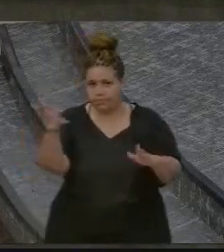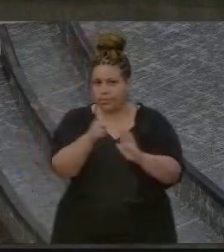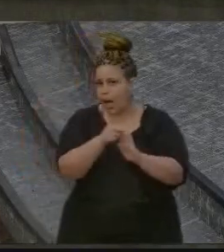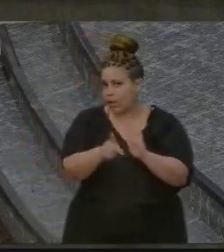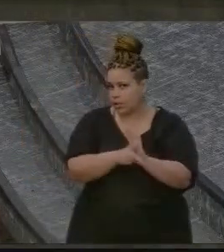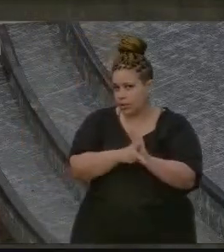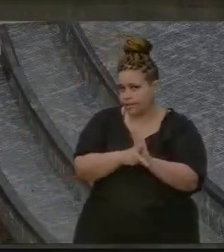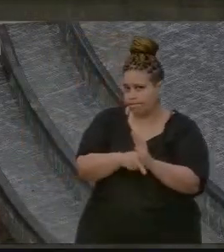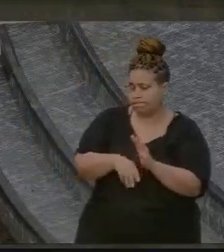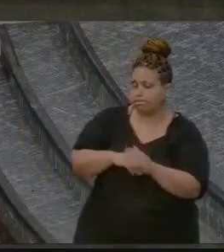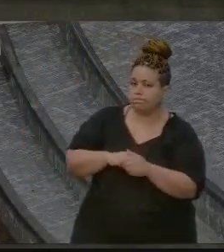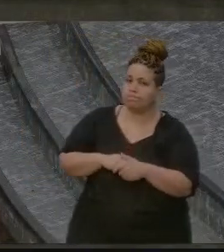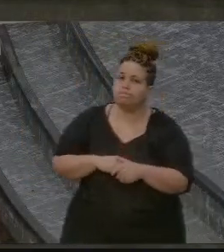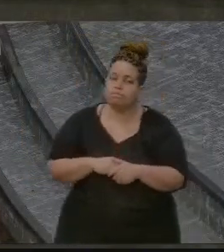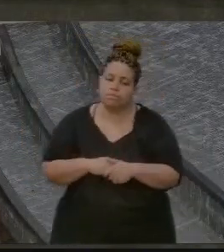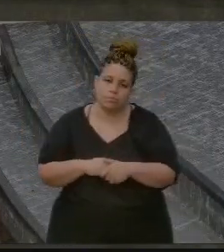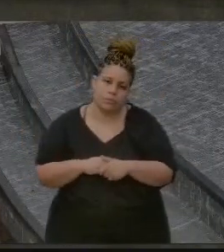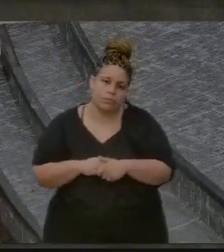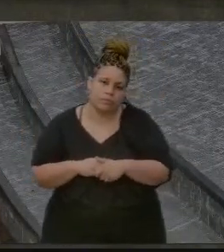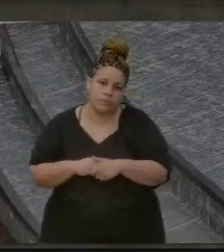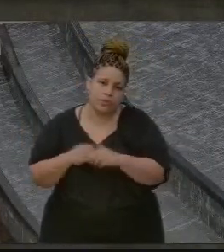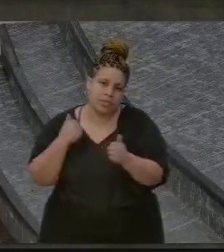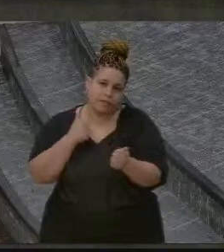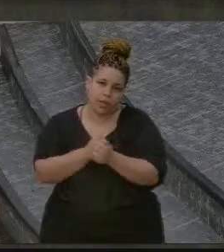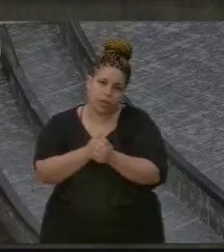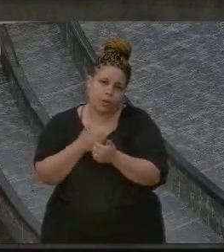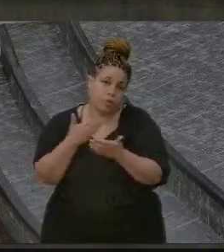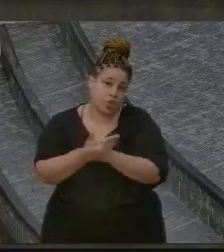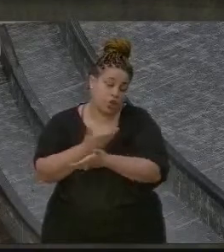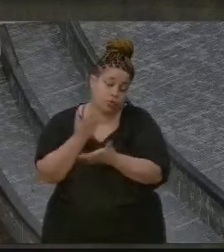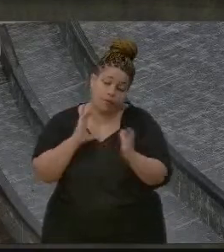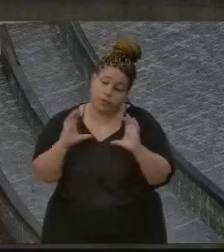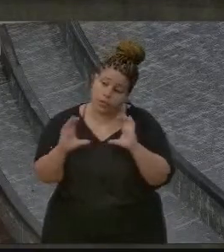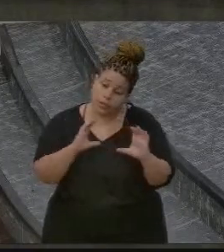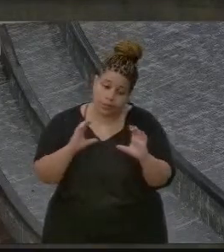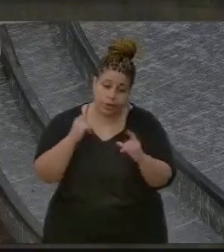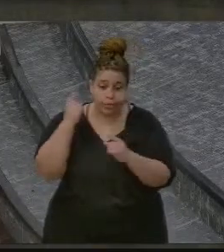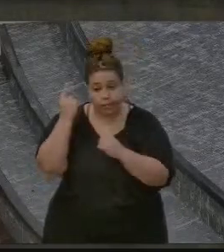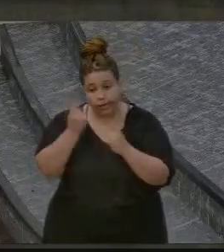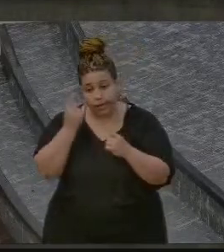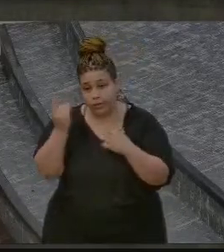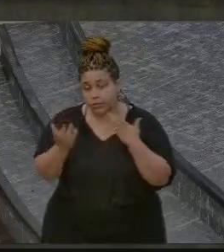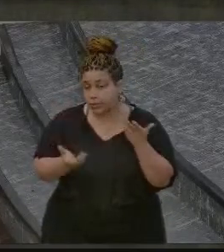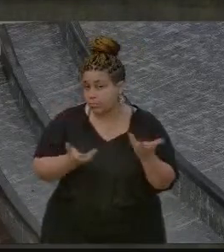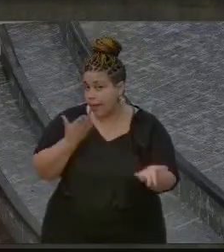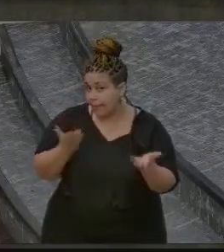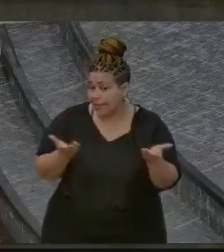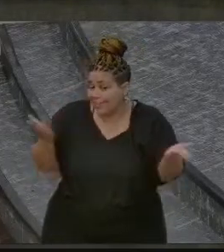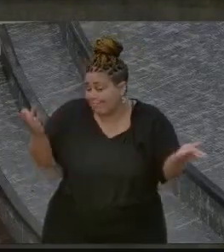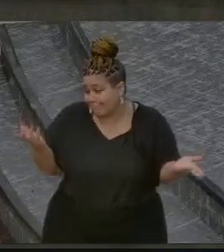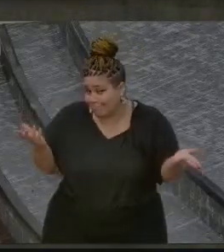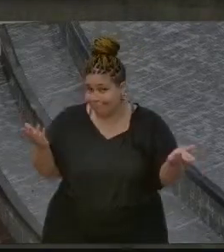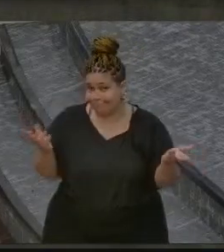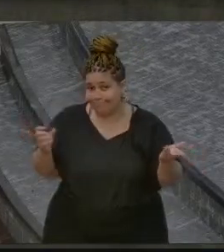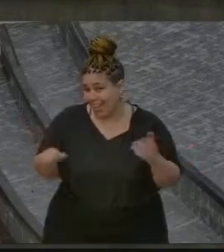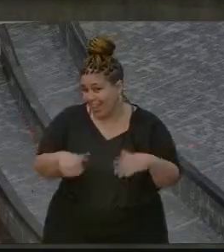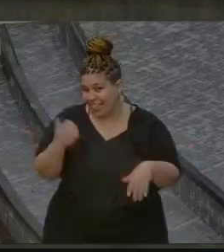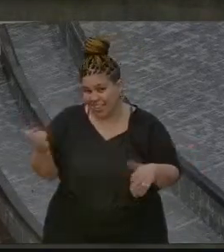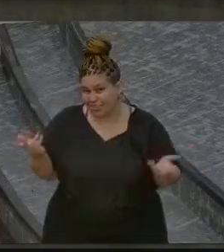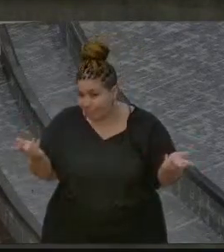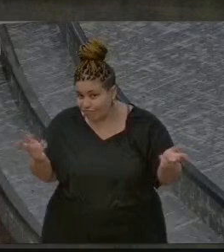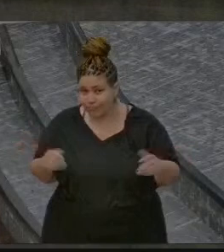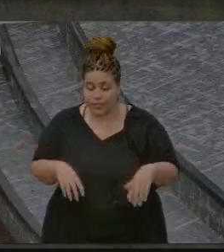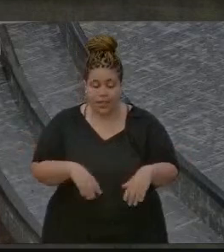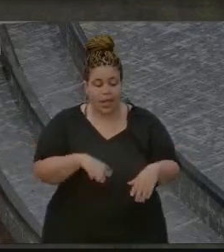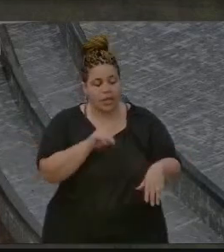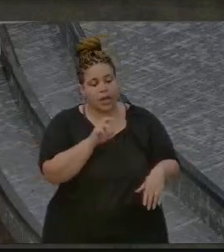Any follow-up or new conversation or thoughts maybe even, or something we need to revisit? Dr. Dykeman?